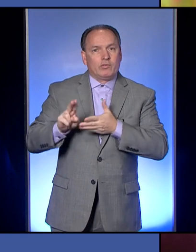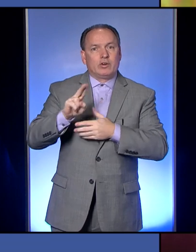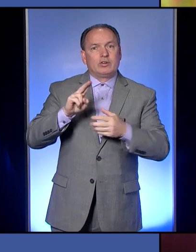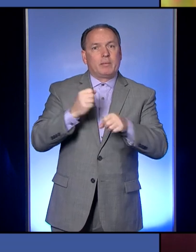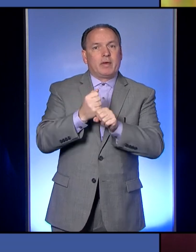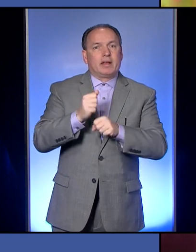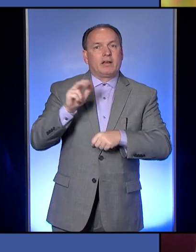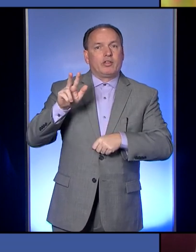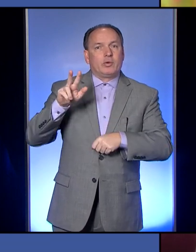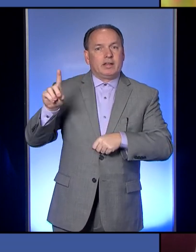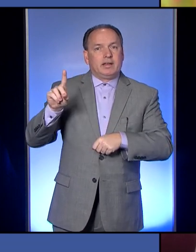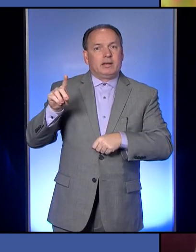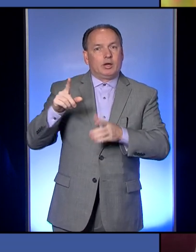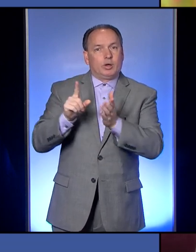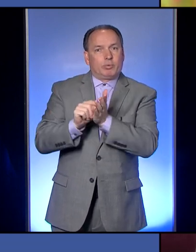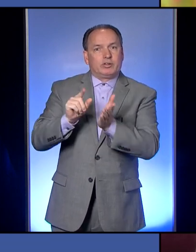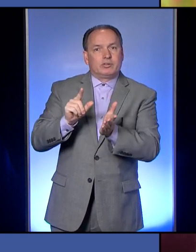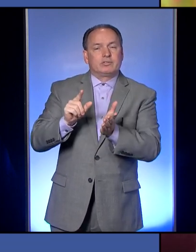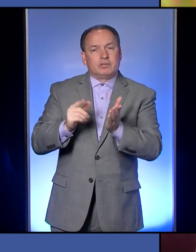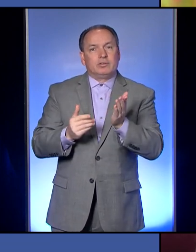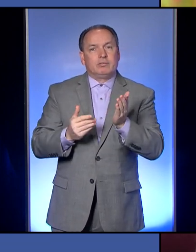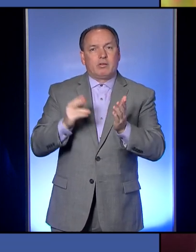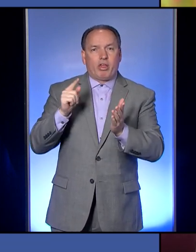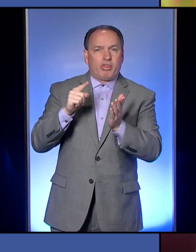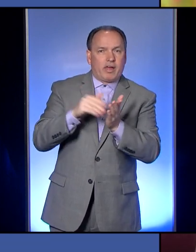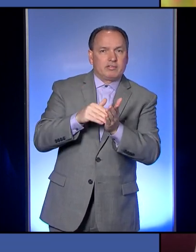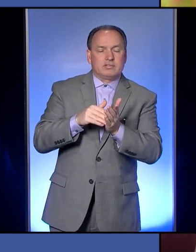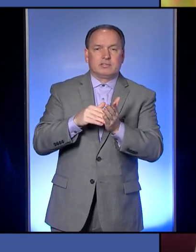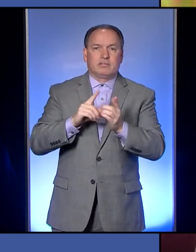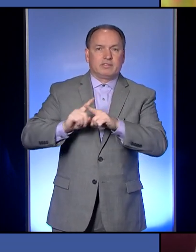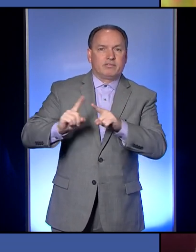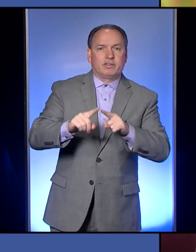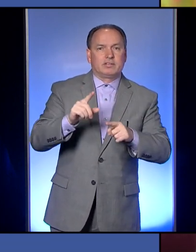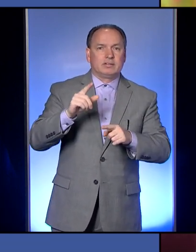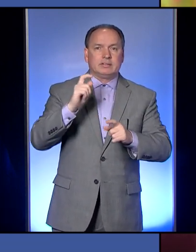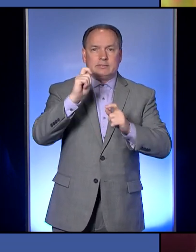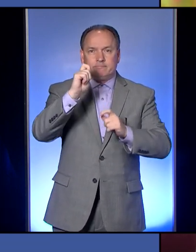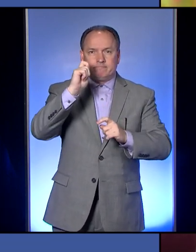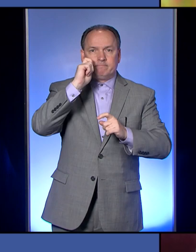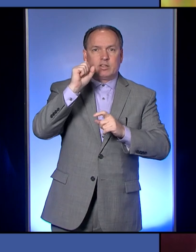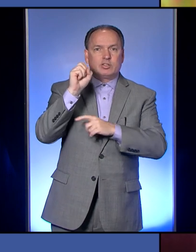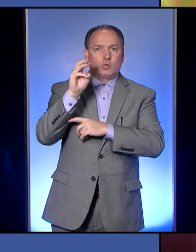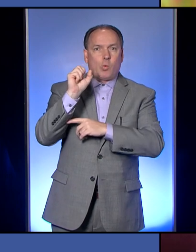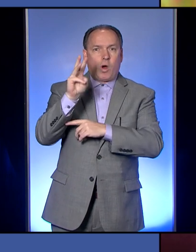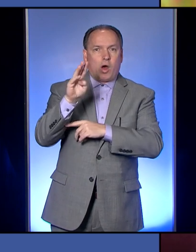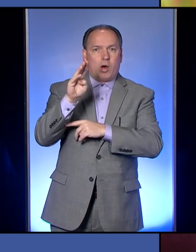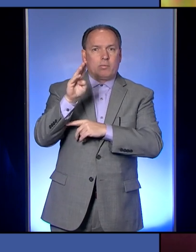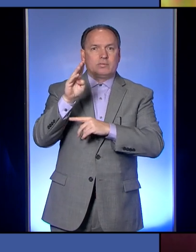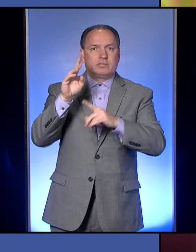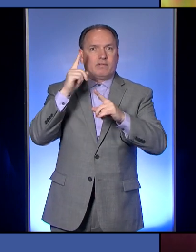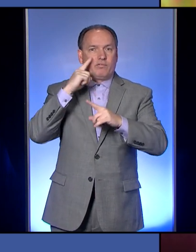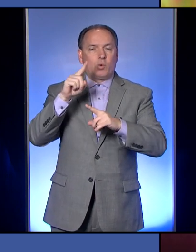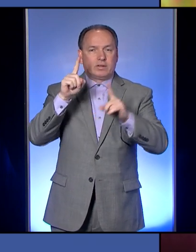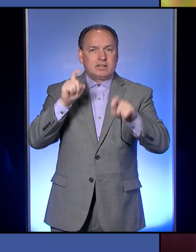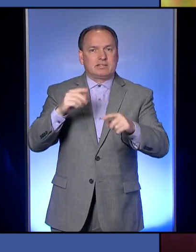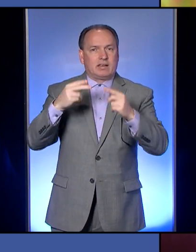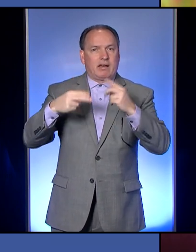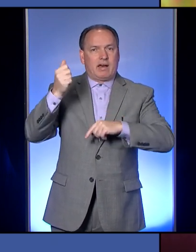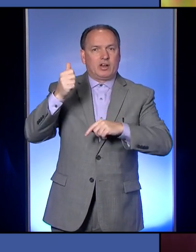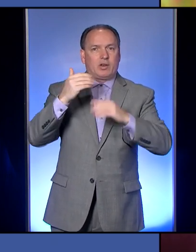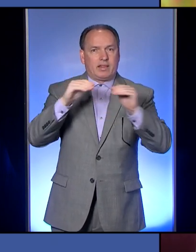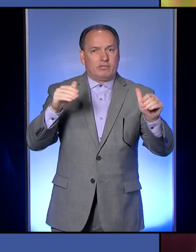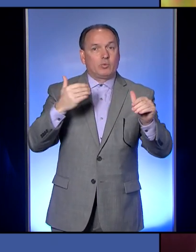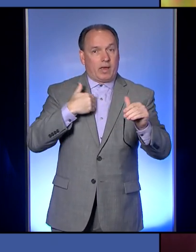make thousands of the collection swabs that we need to keep testing at higher levels. We have the protective